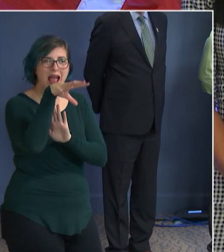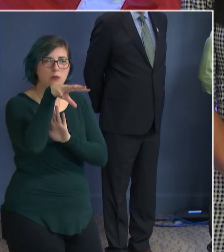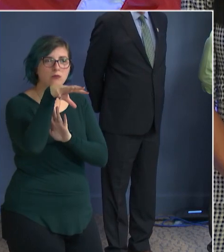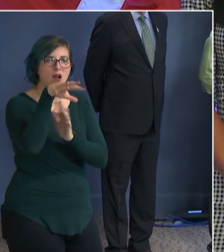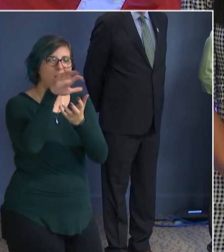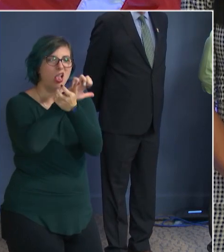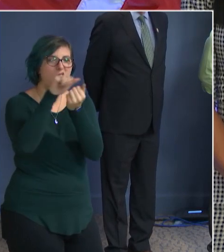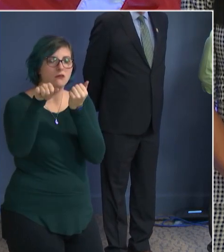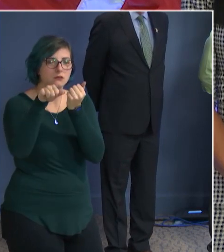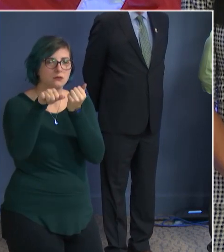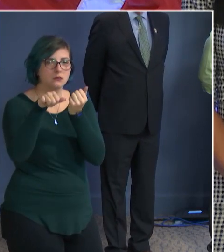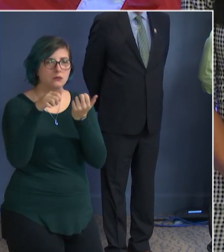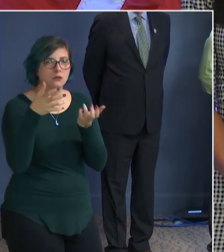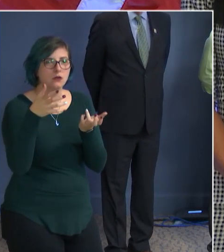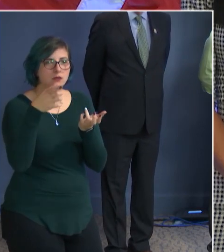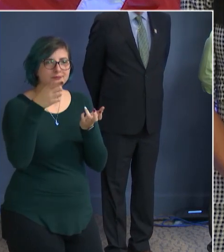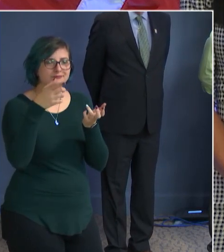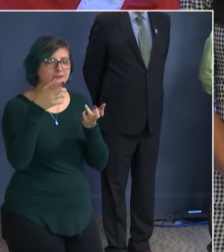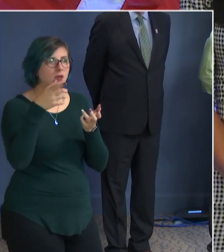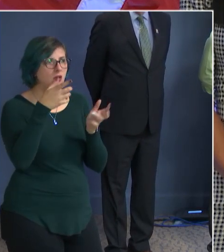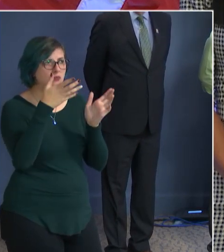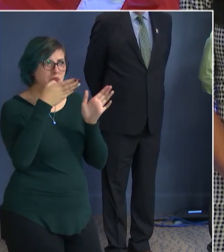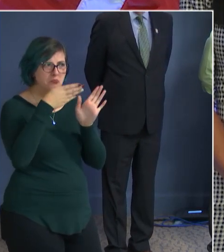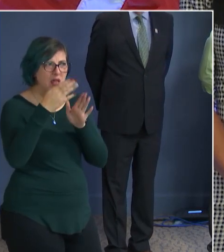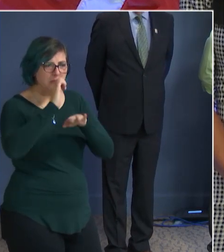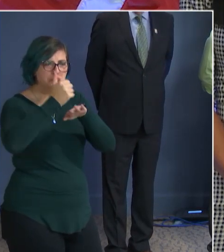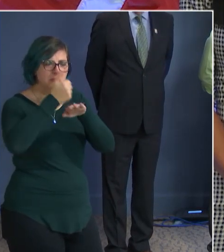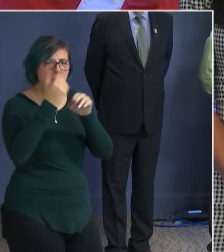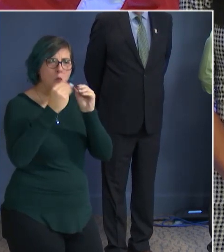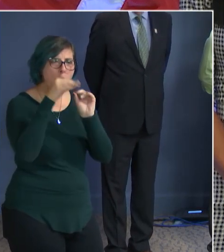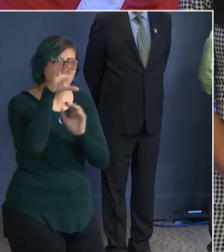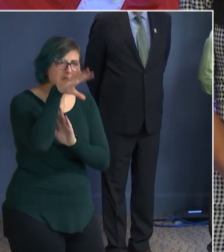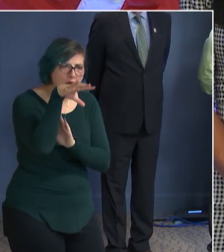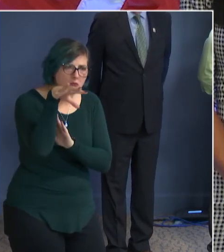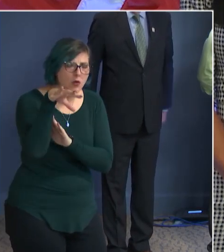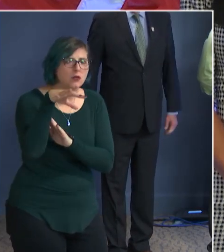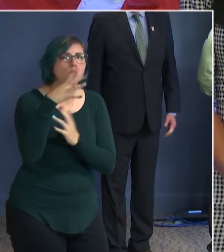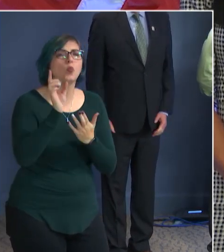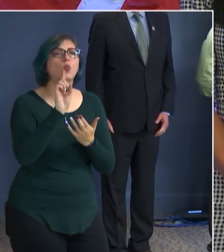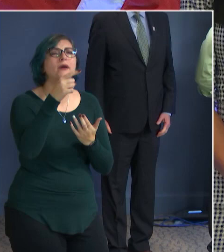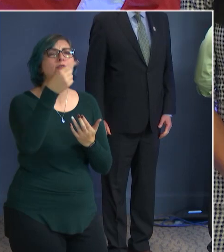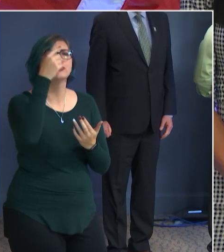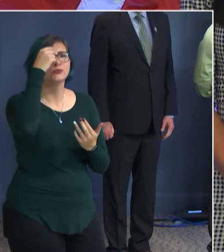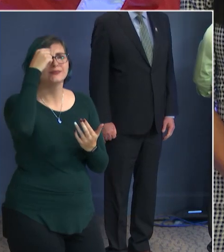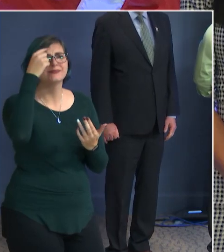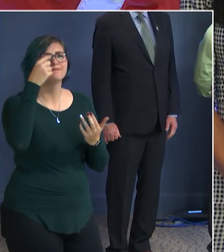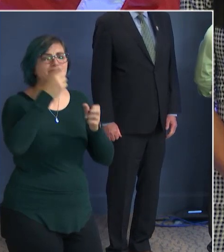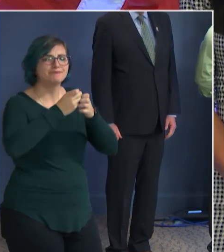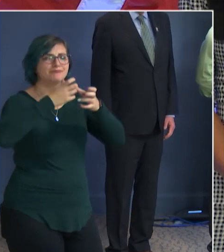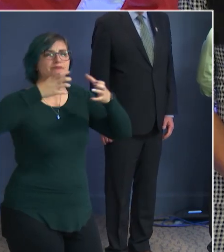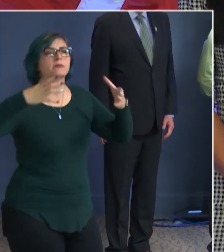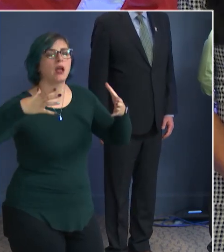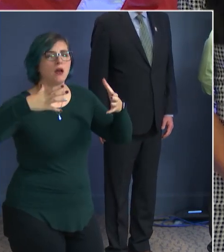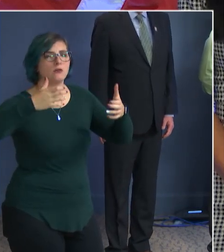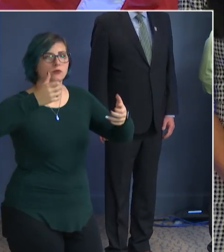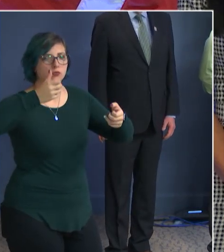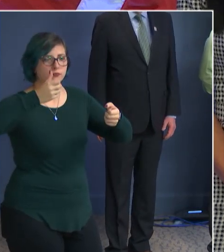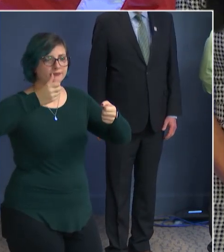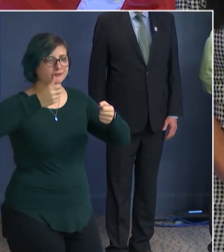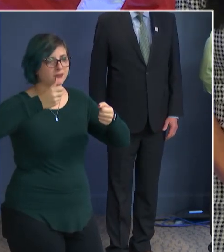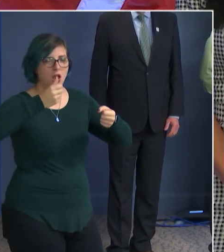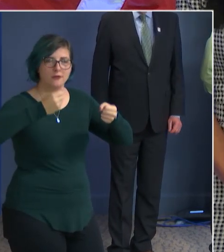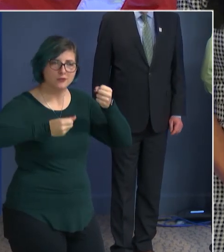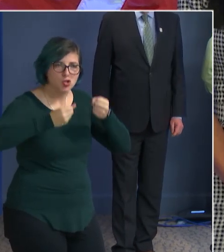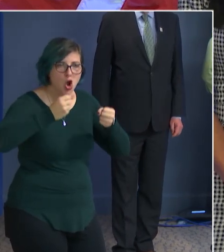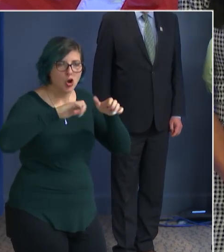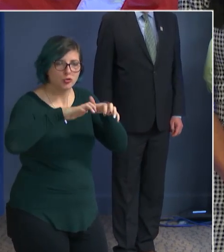there are plans to expand more cameras out. Just where do you see the expansion of auto enforcement, photo enforcement